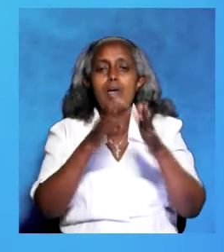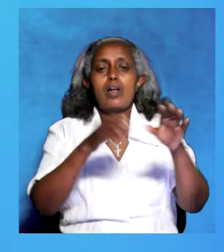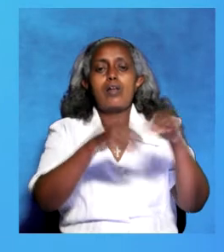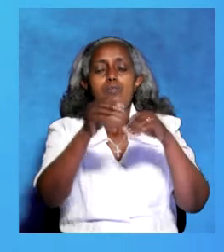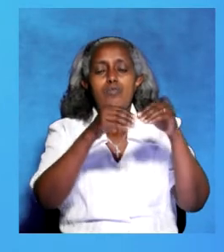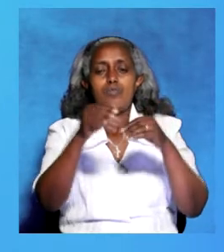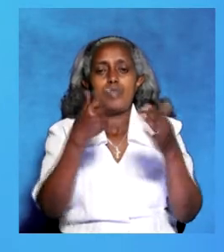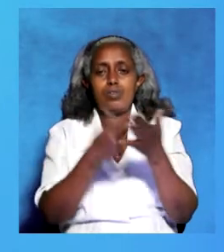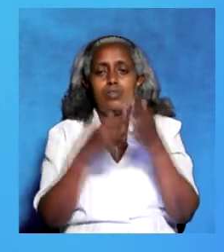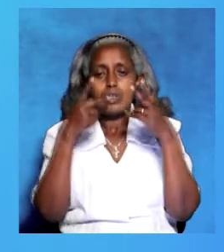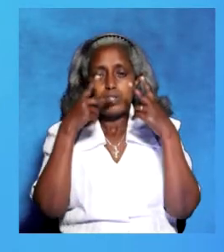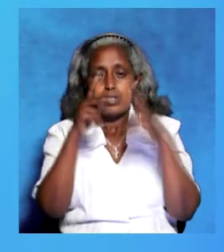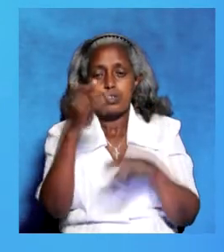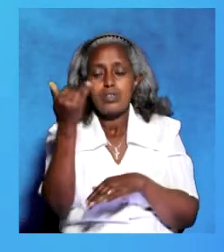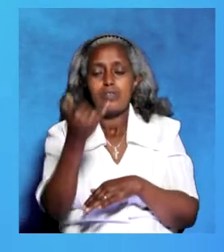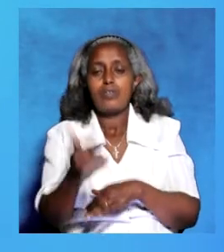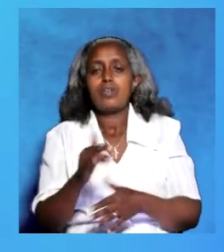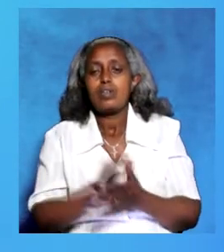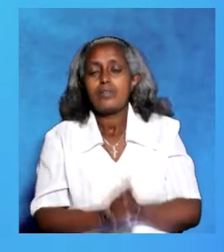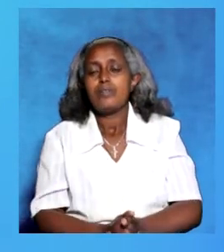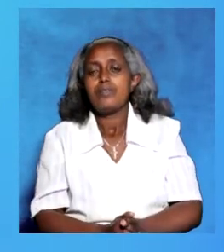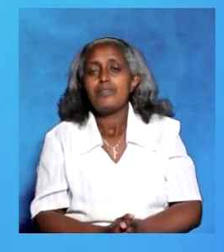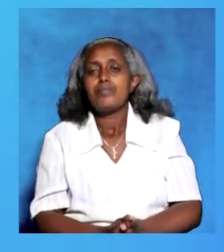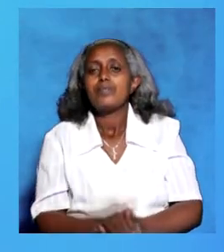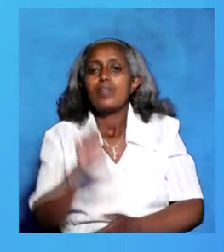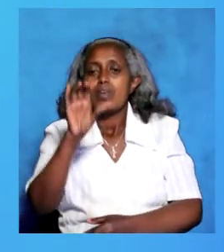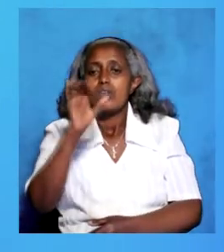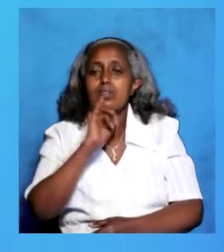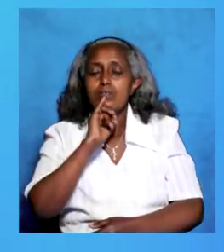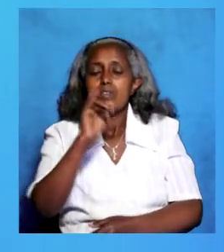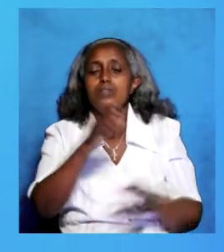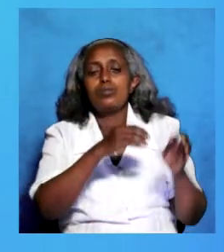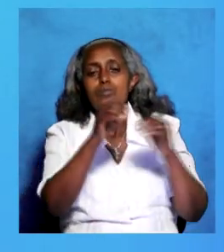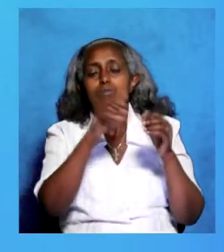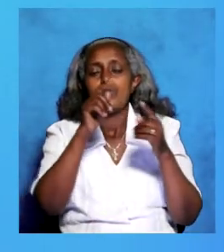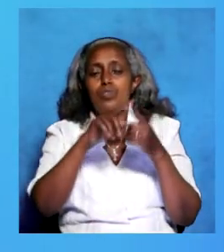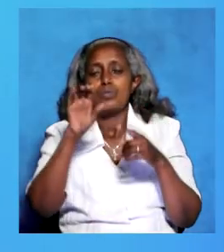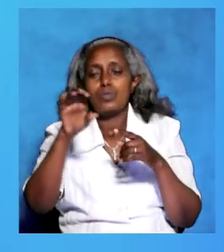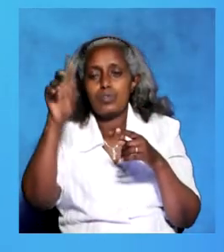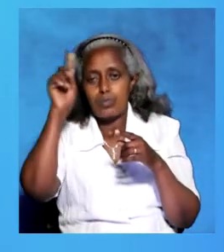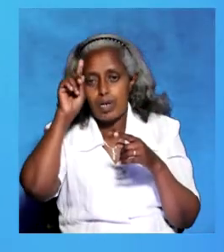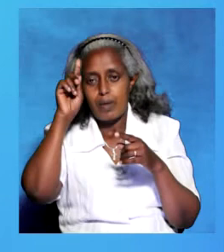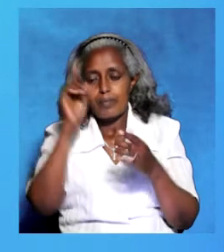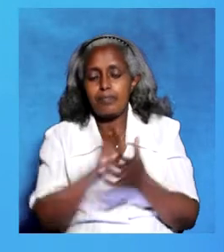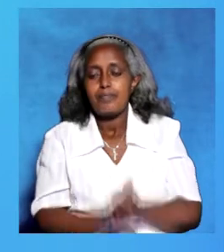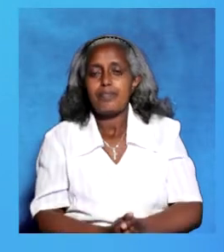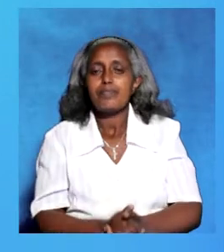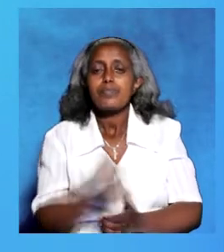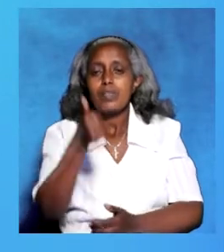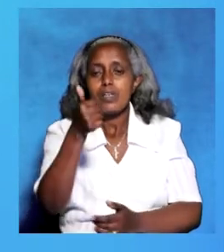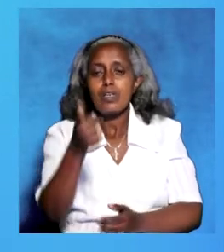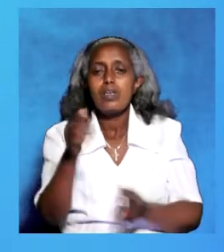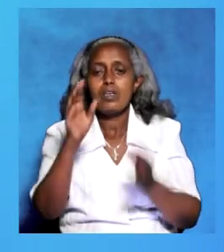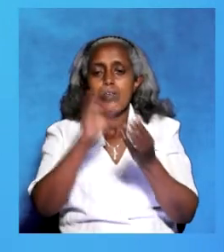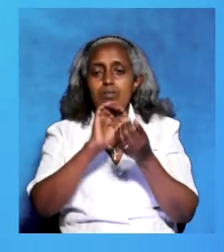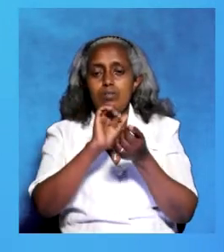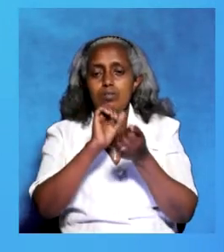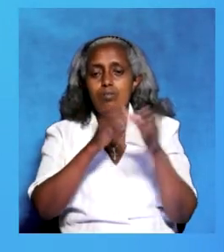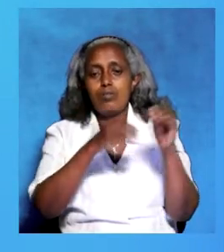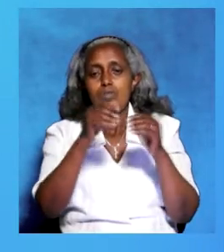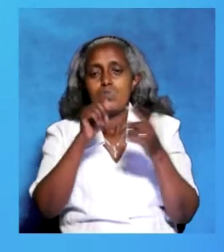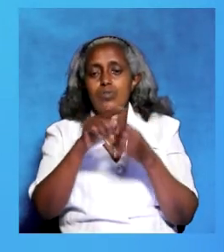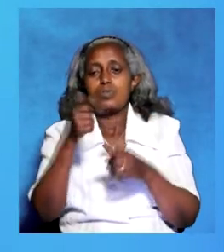this figure. Look, C is moved to C prime. A is moved to A